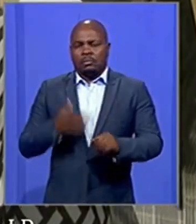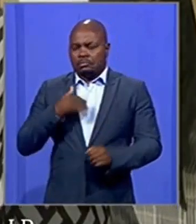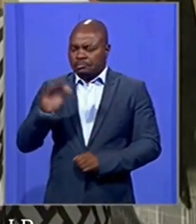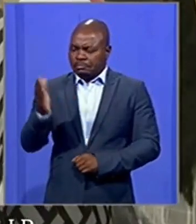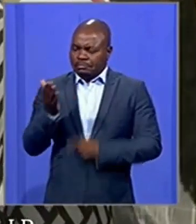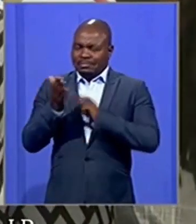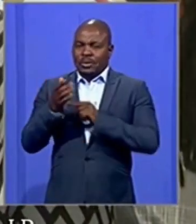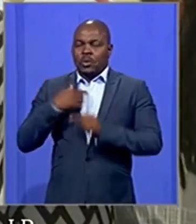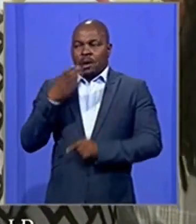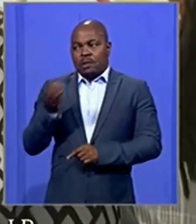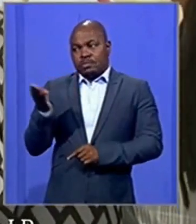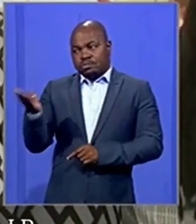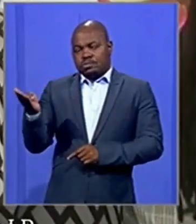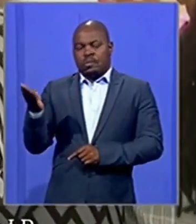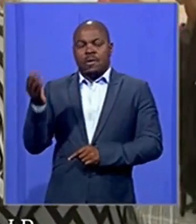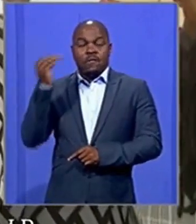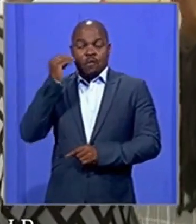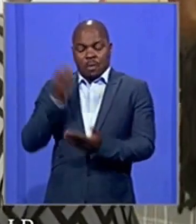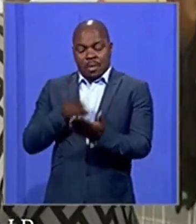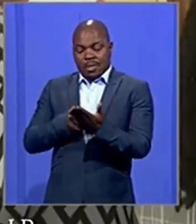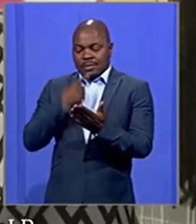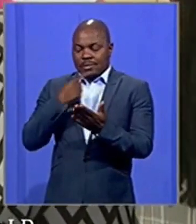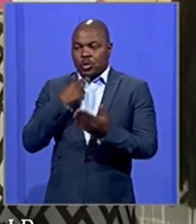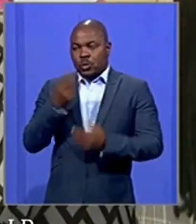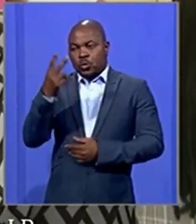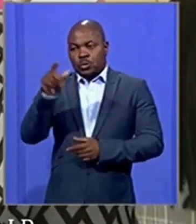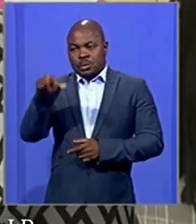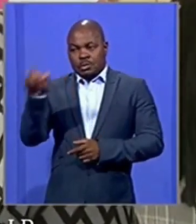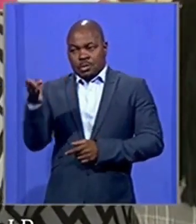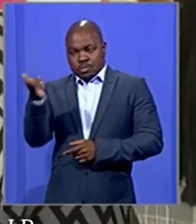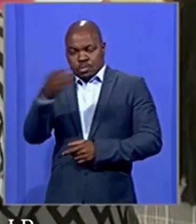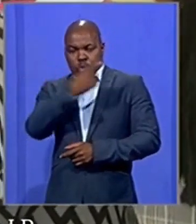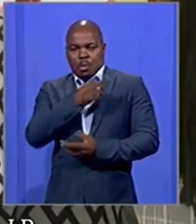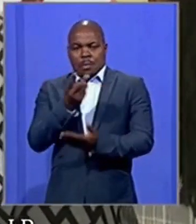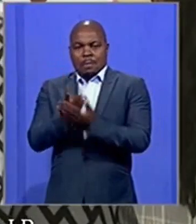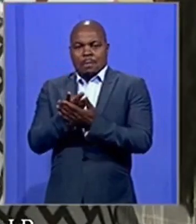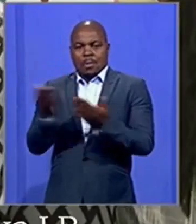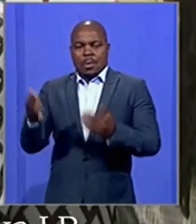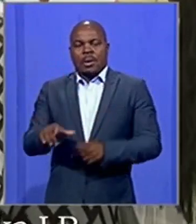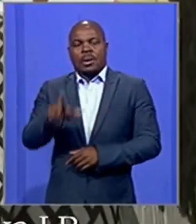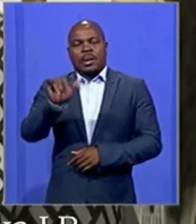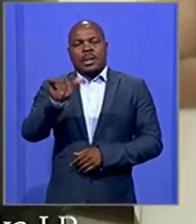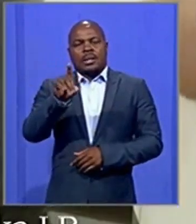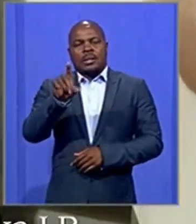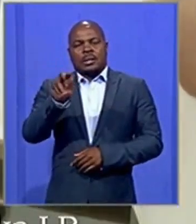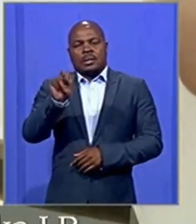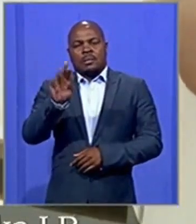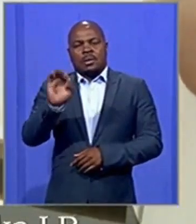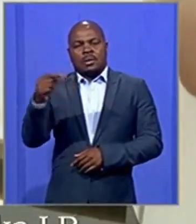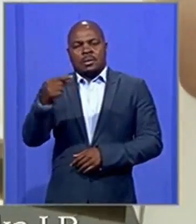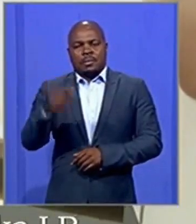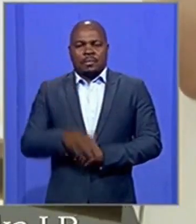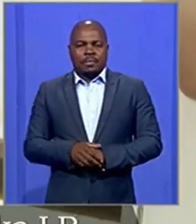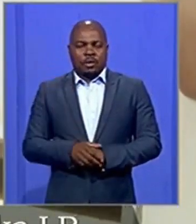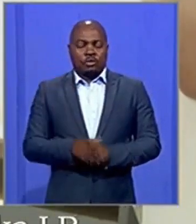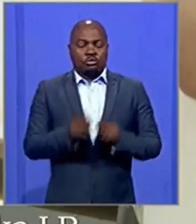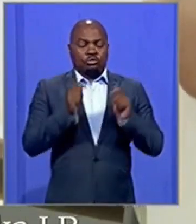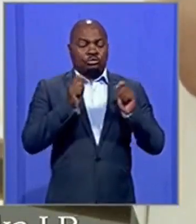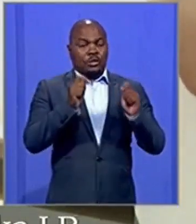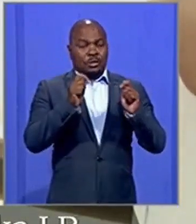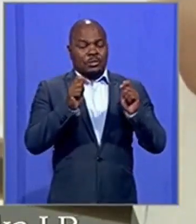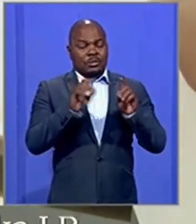left with 2 patients who are still admitted in a hospital around Lydenburg. Bolaodi bja dinamela bo reng bo